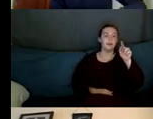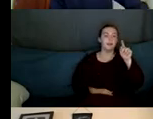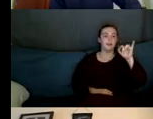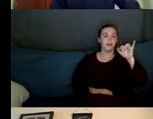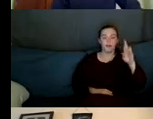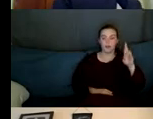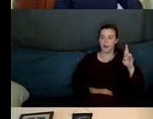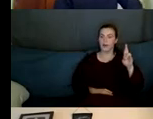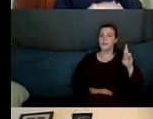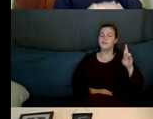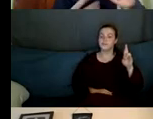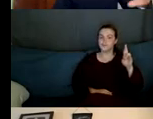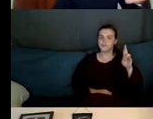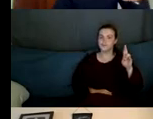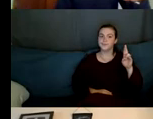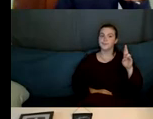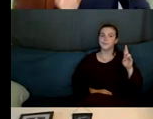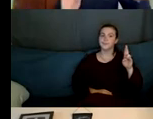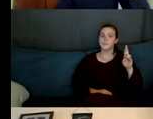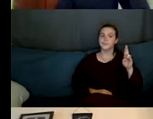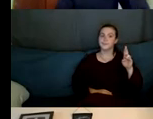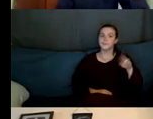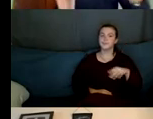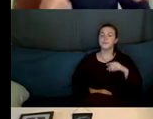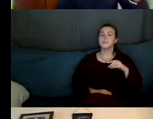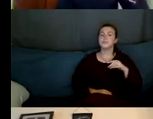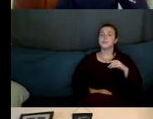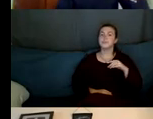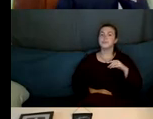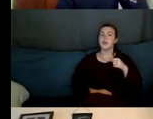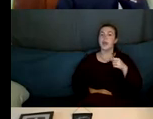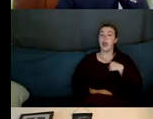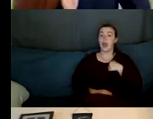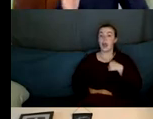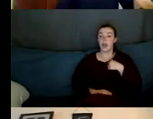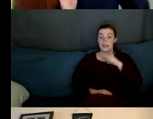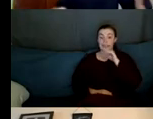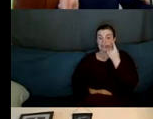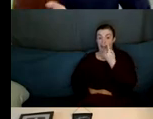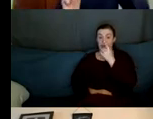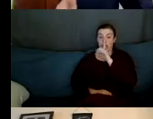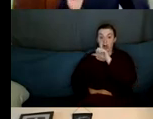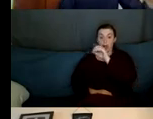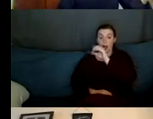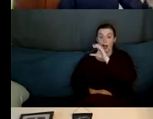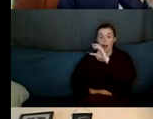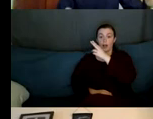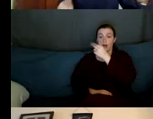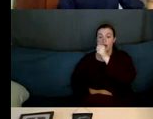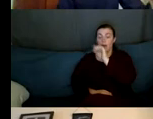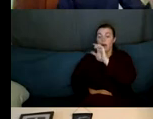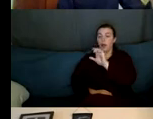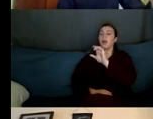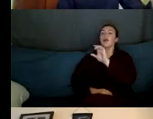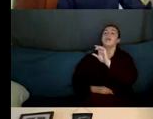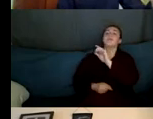And I've got somebody that I'm working with in Lockhawk. So I know that I want to think about those 2